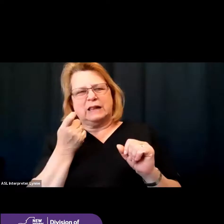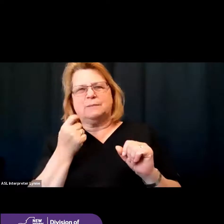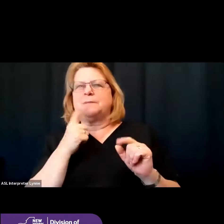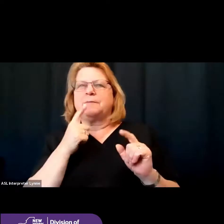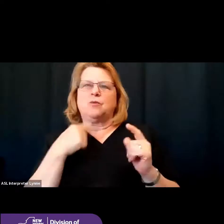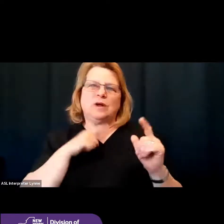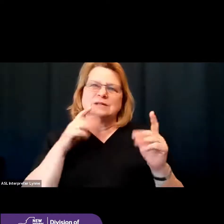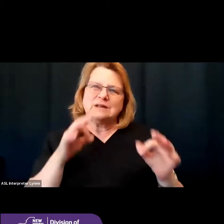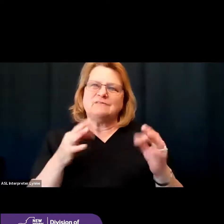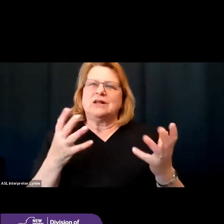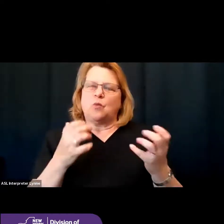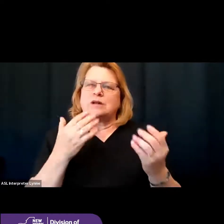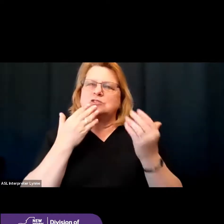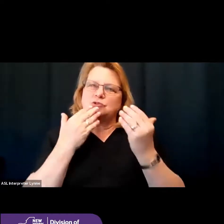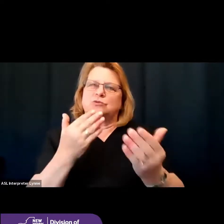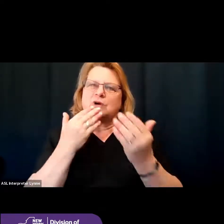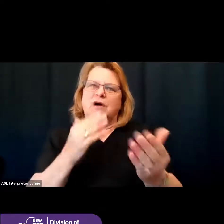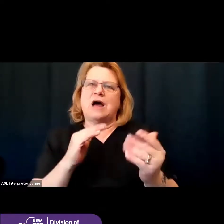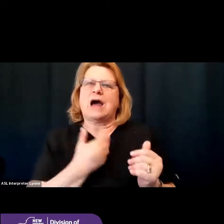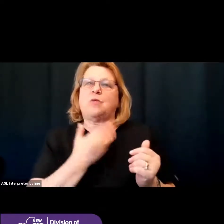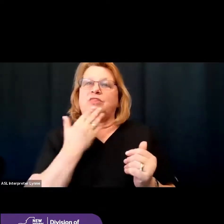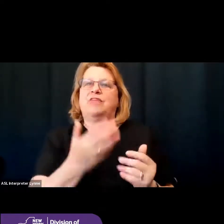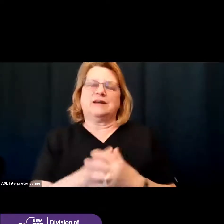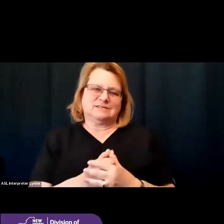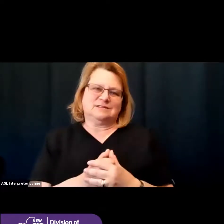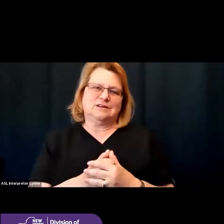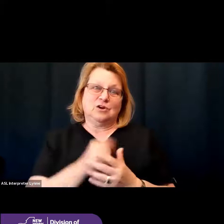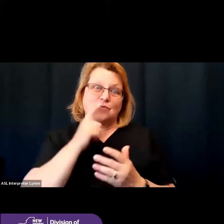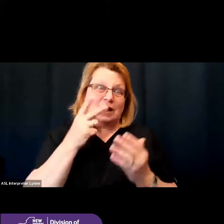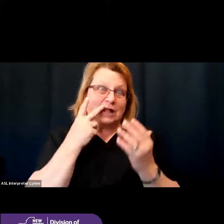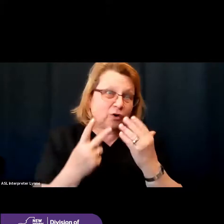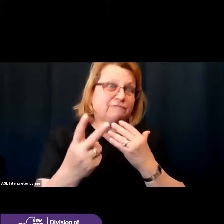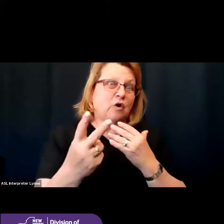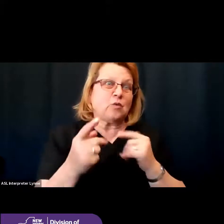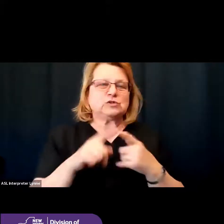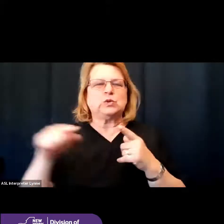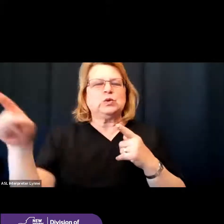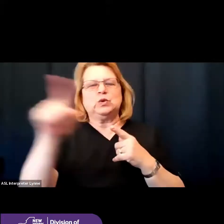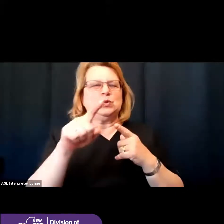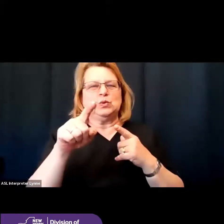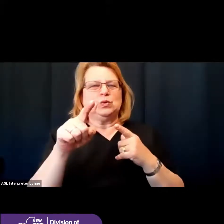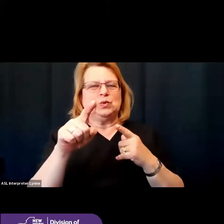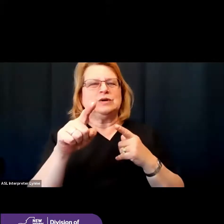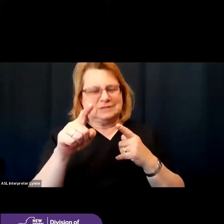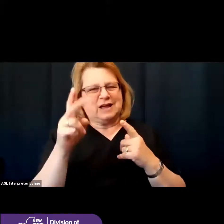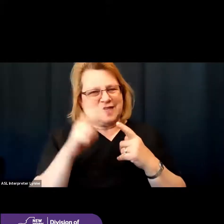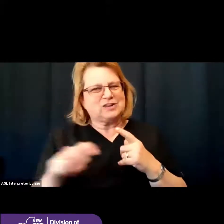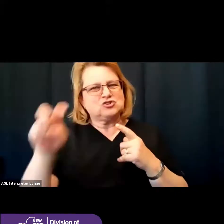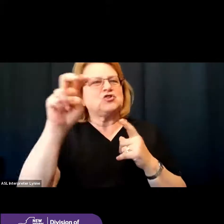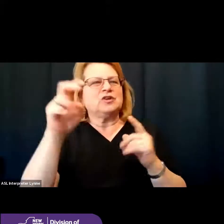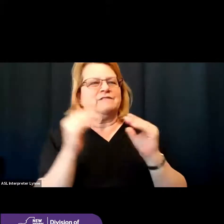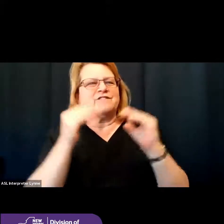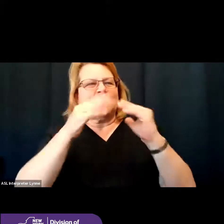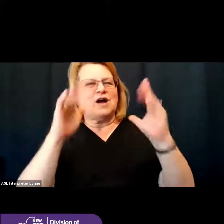wanted to extend our thanks. And we really look forward to you taking a journey of fair housing with us. Thank